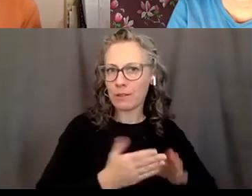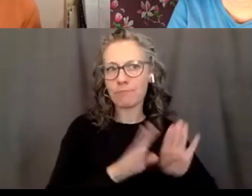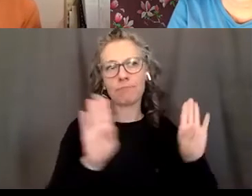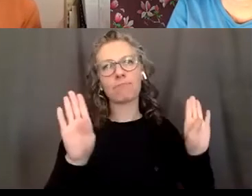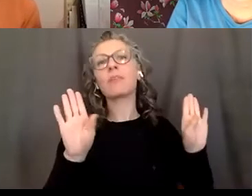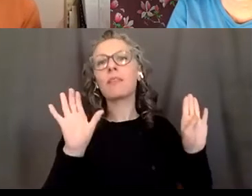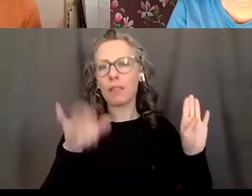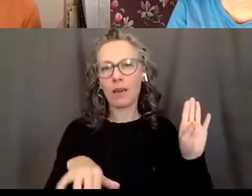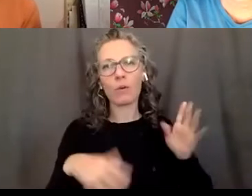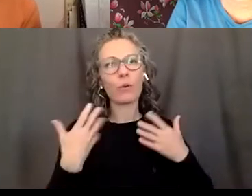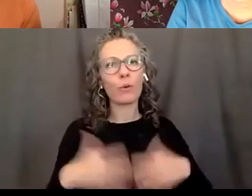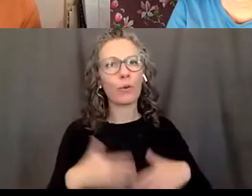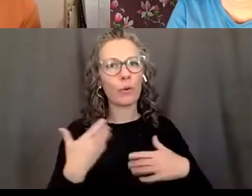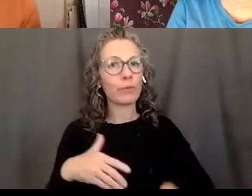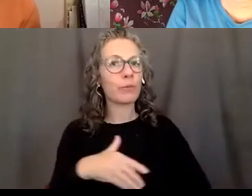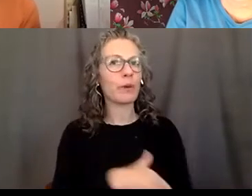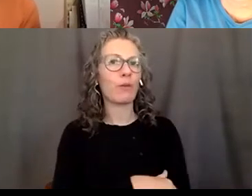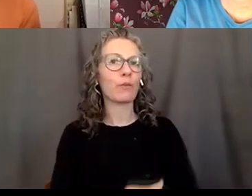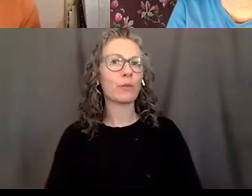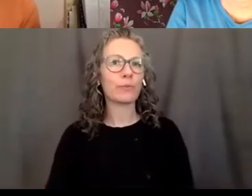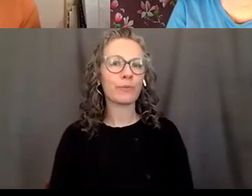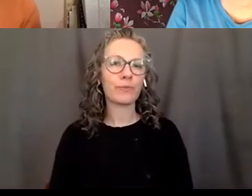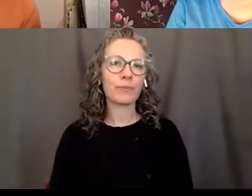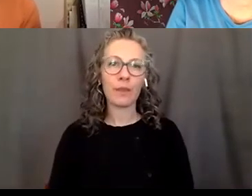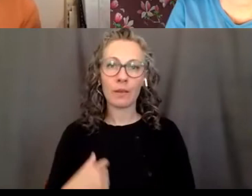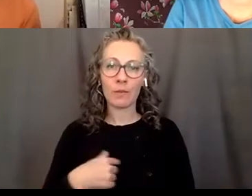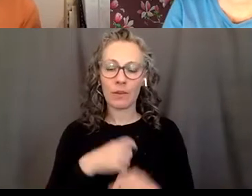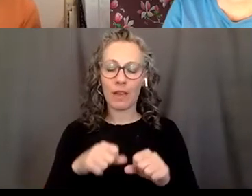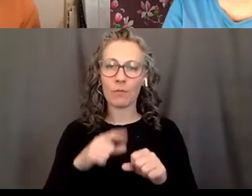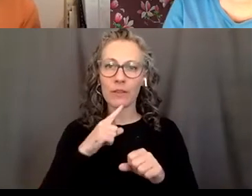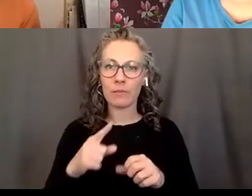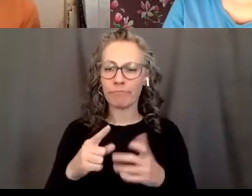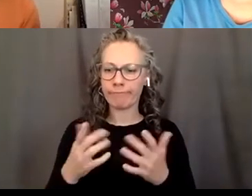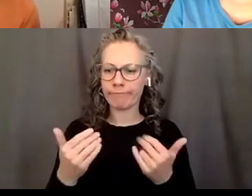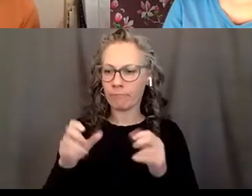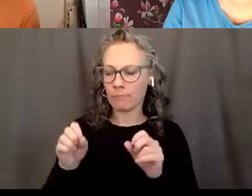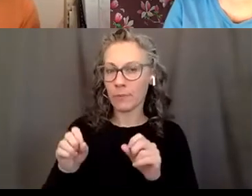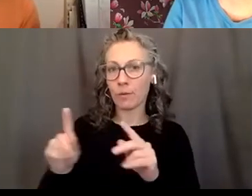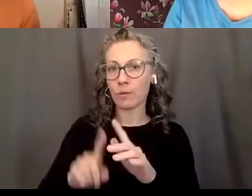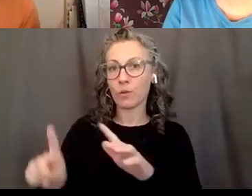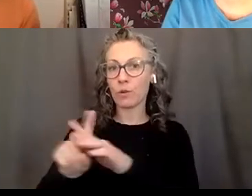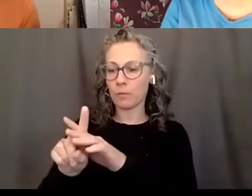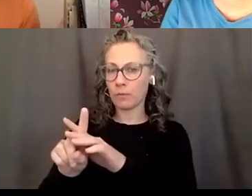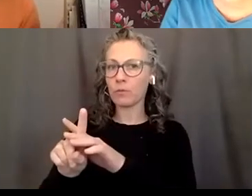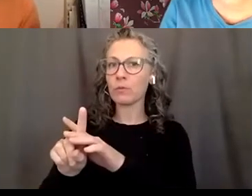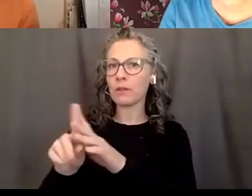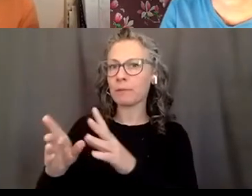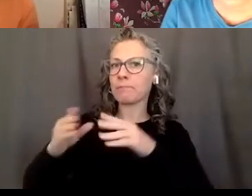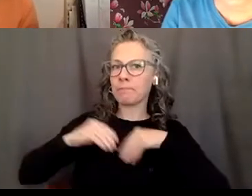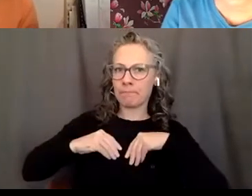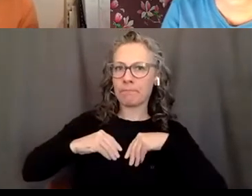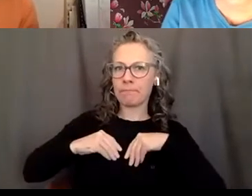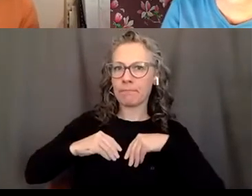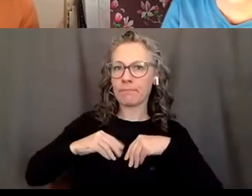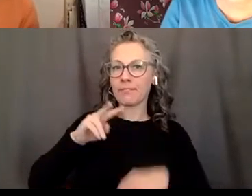these things. I say it allows us to engage the opportunities that arise for us. The other thing is verb